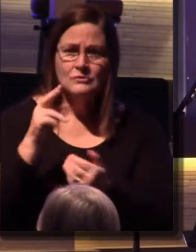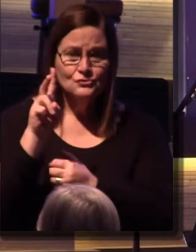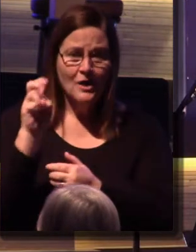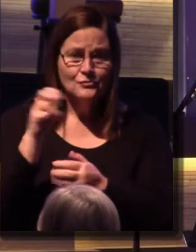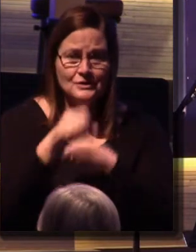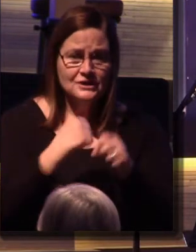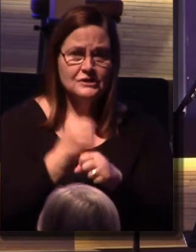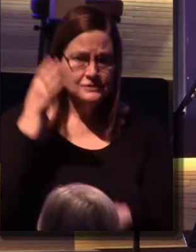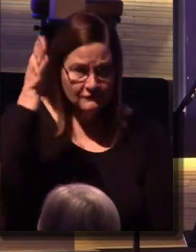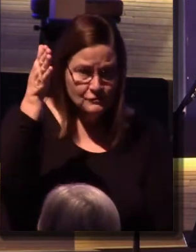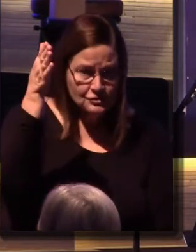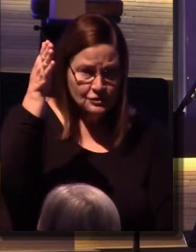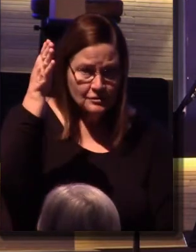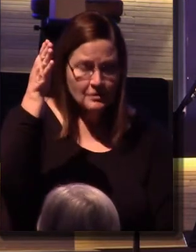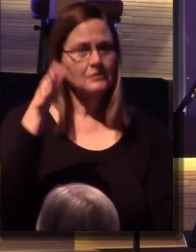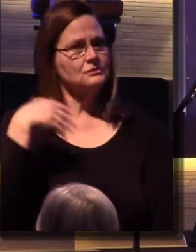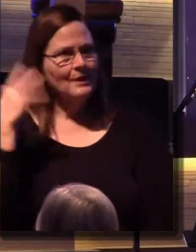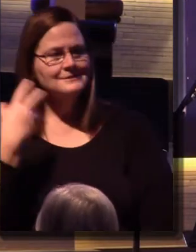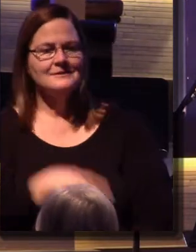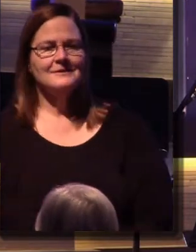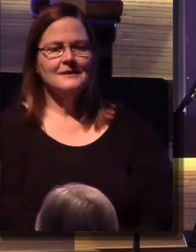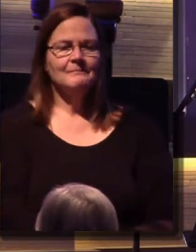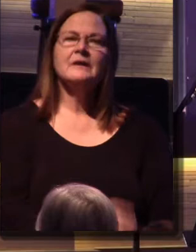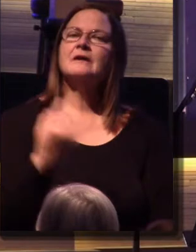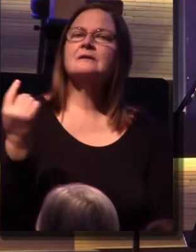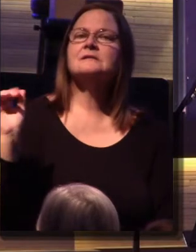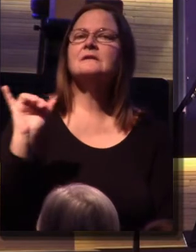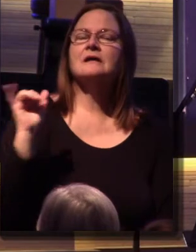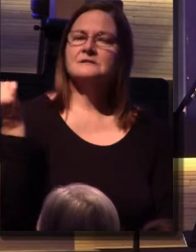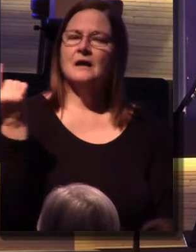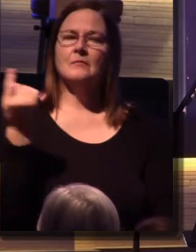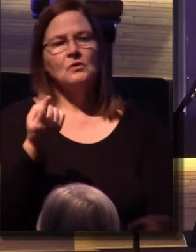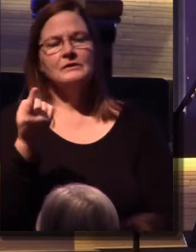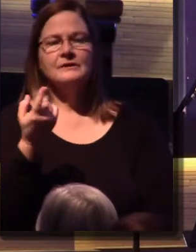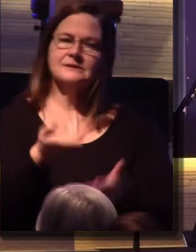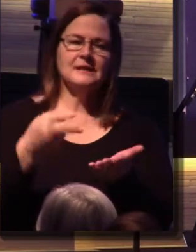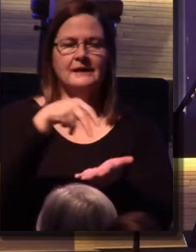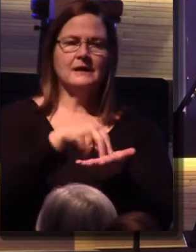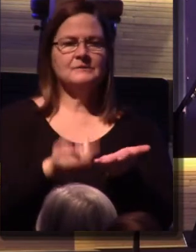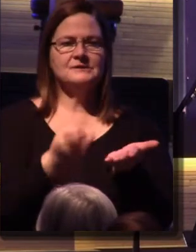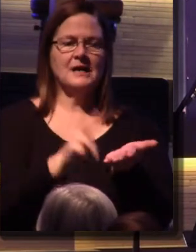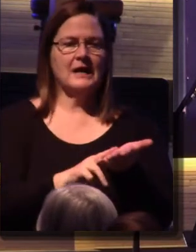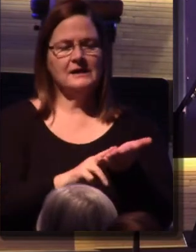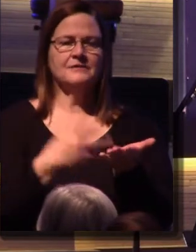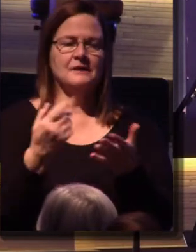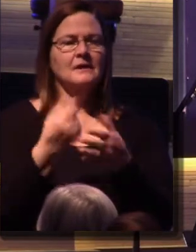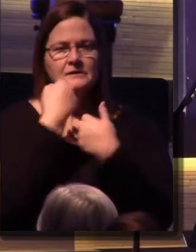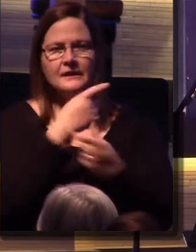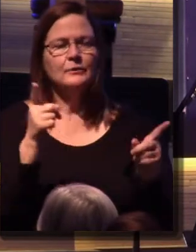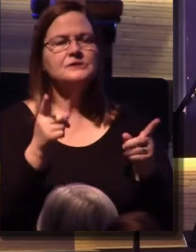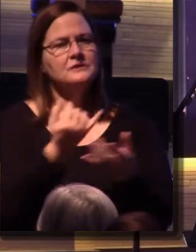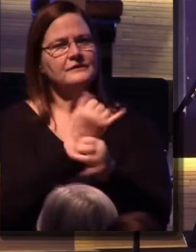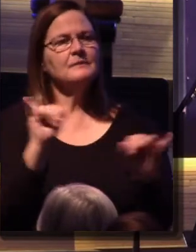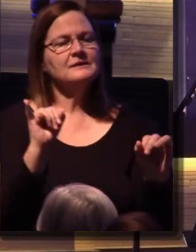forward in the time. And that's pretty crazy. So it's like somebody standing up at the signing of the Declaration of Independence and